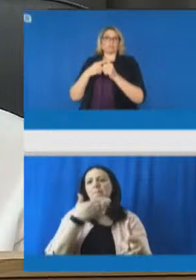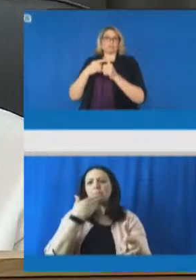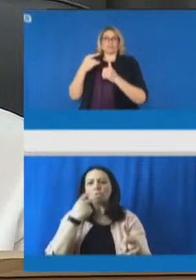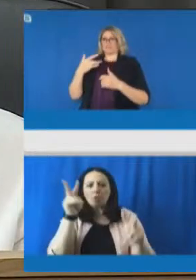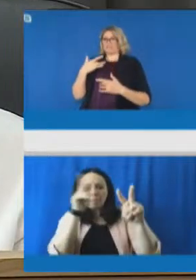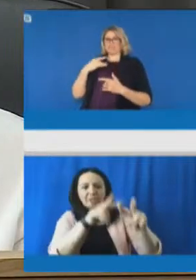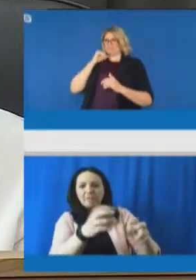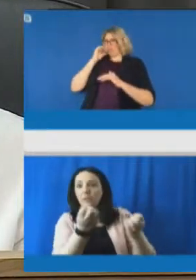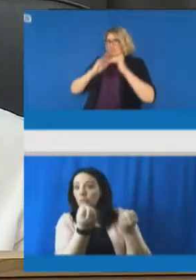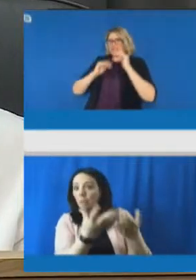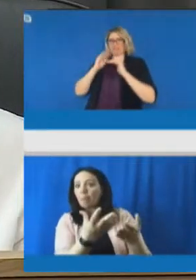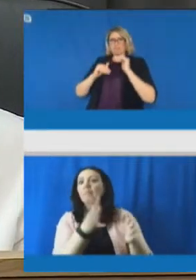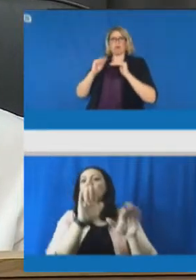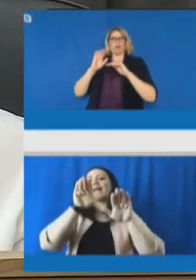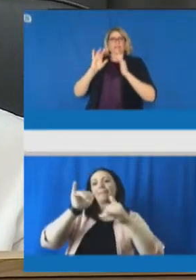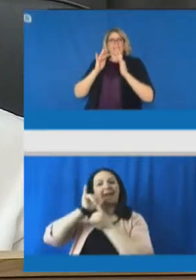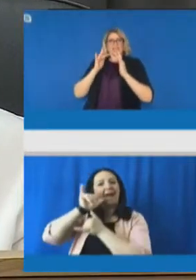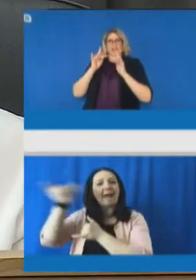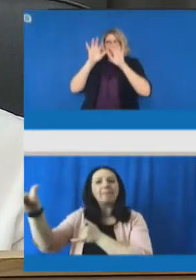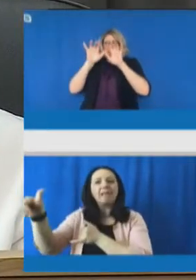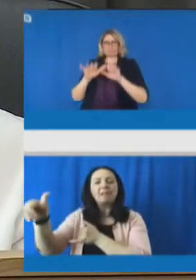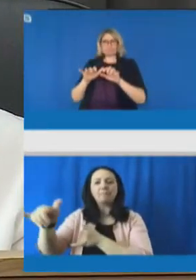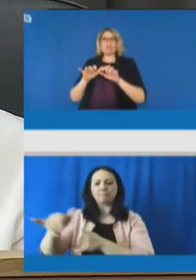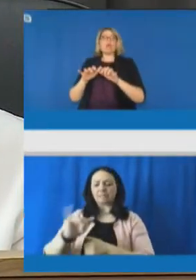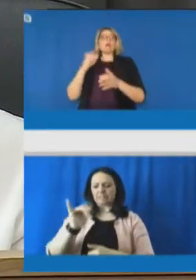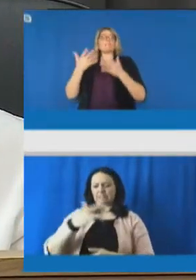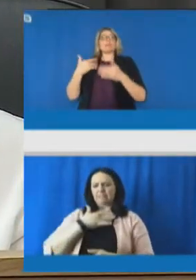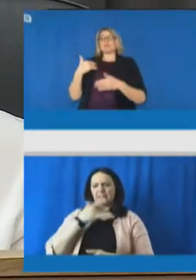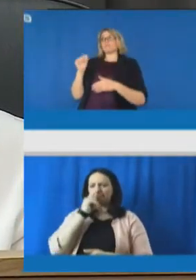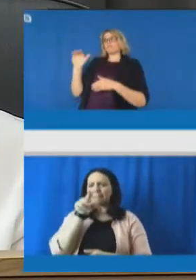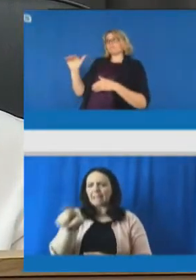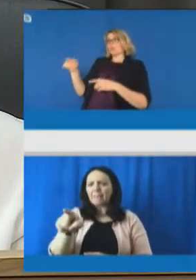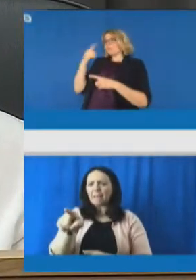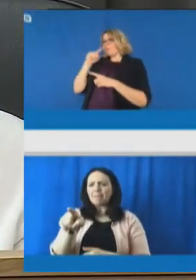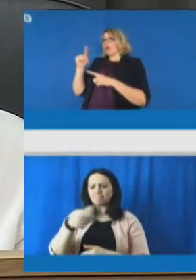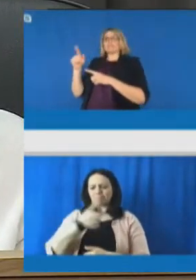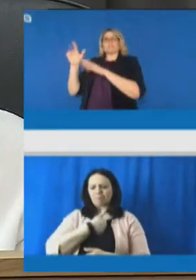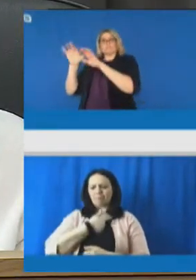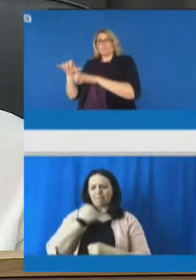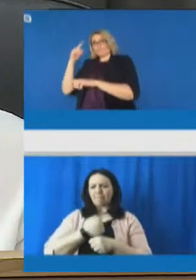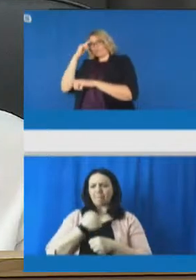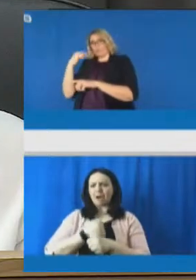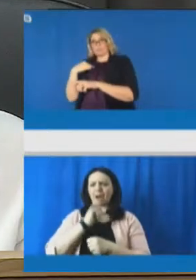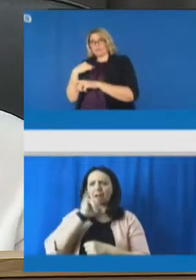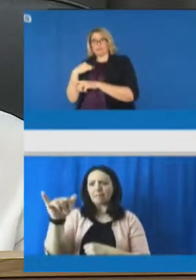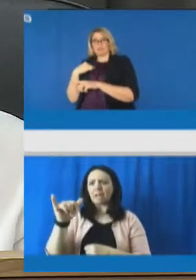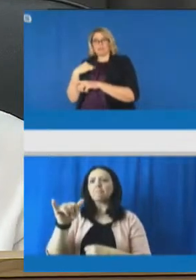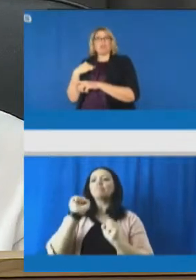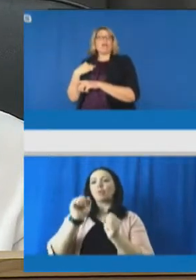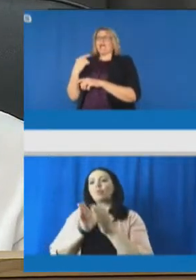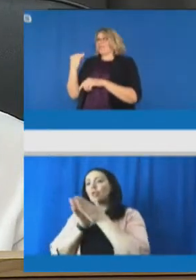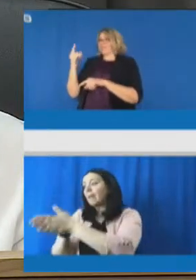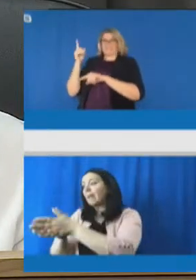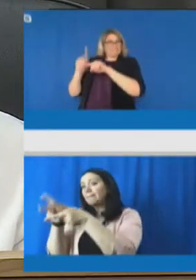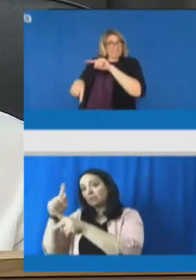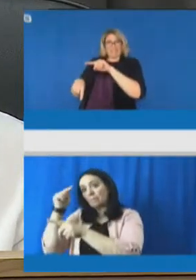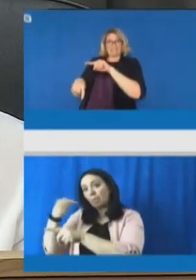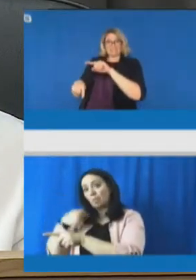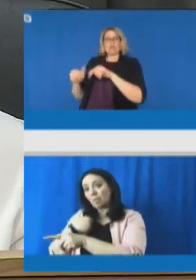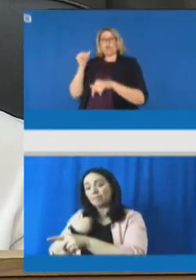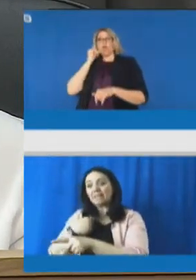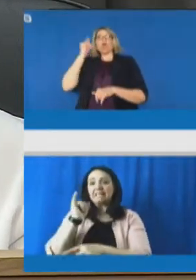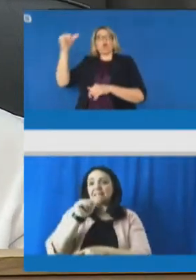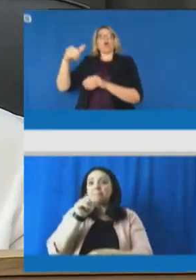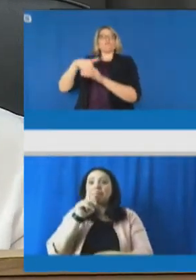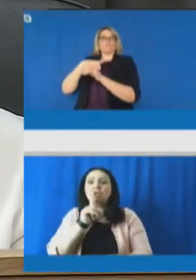together to ensure that none of our vaccine is wasted. Also, please do not call a doctor to